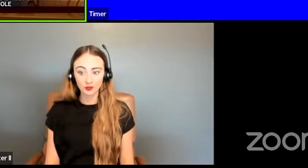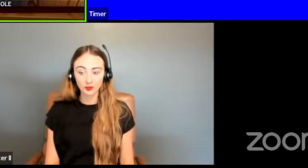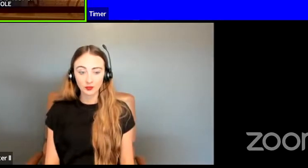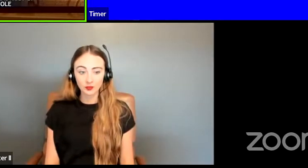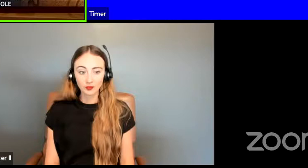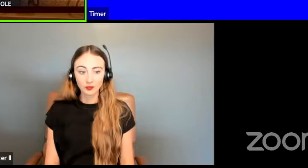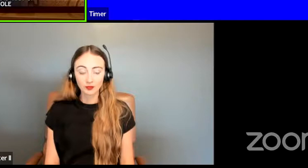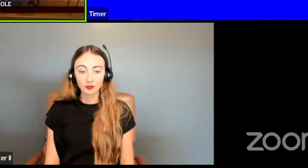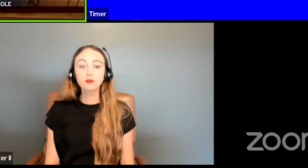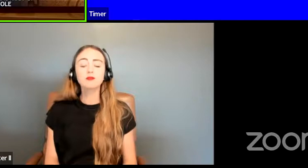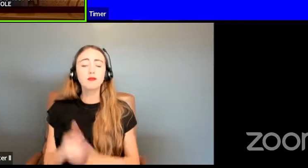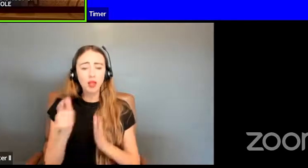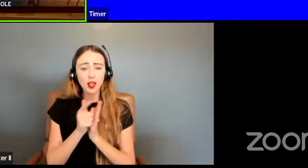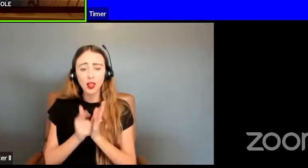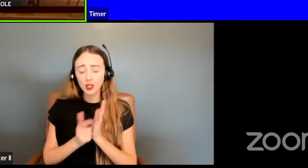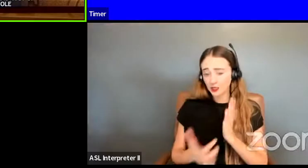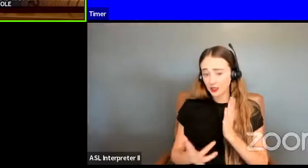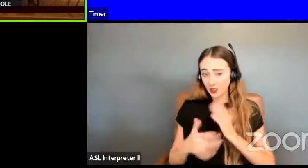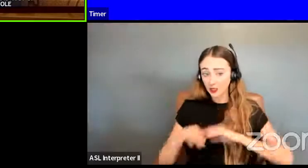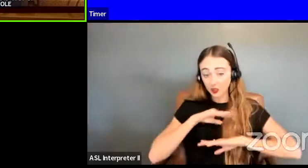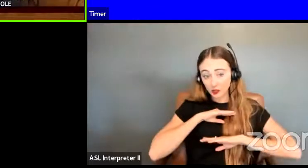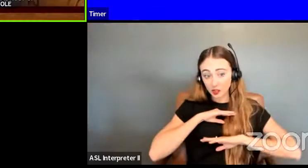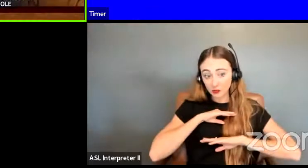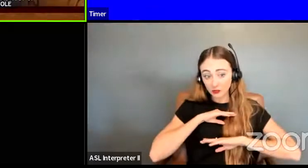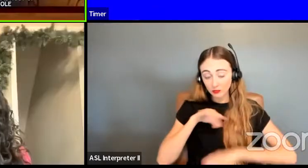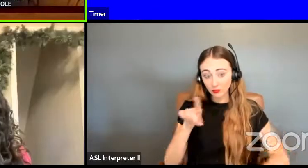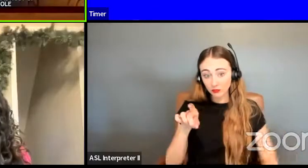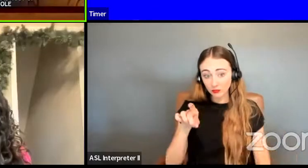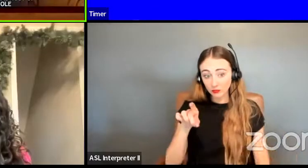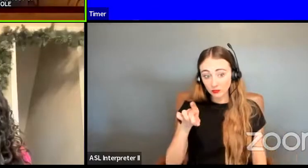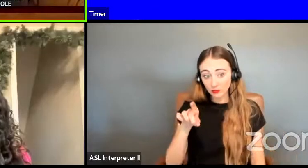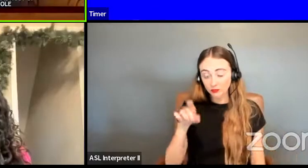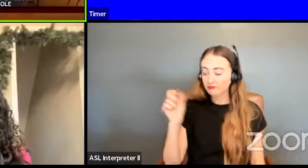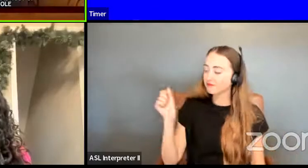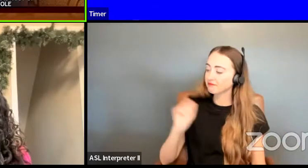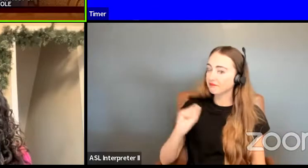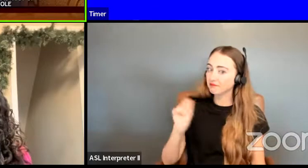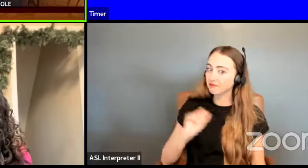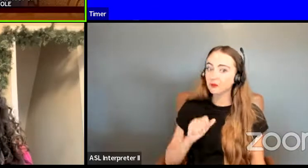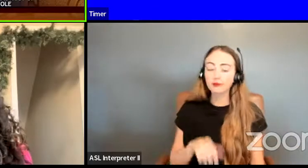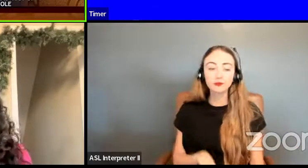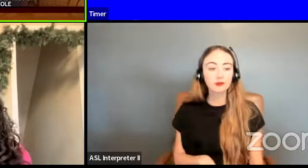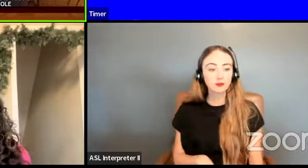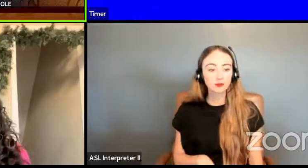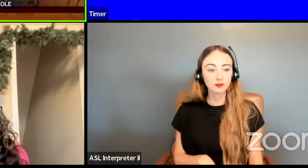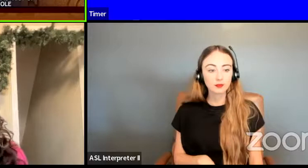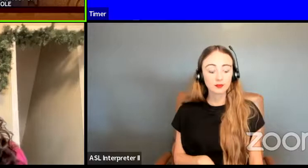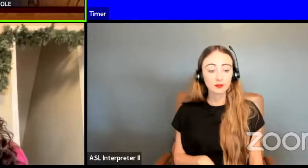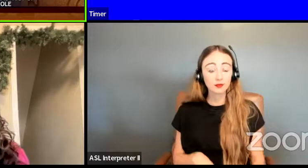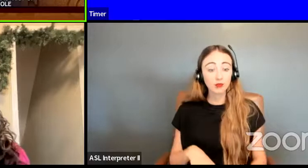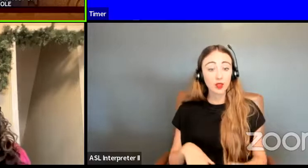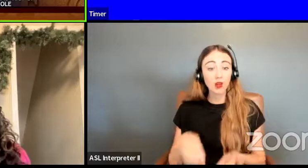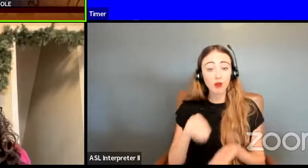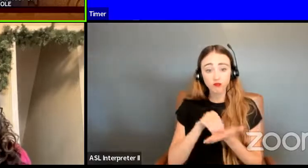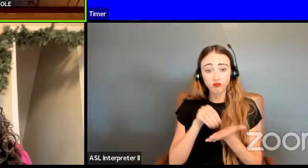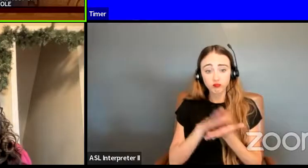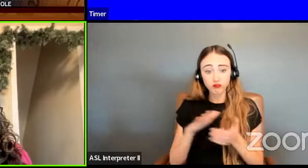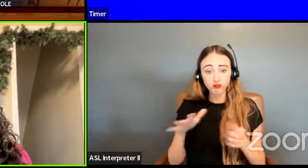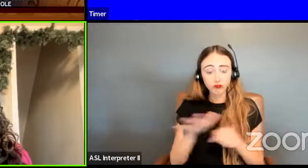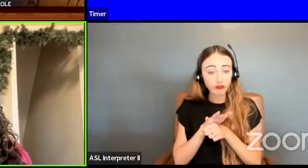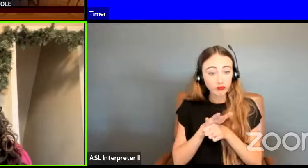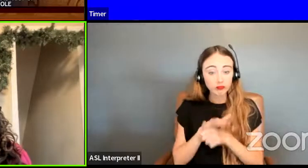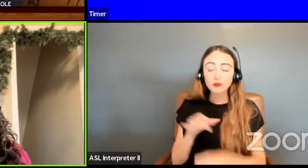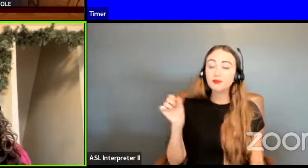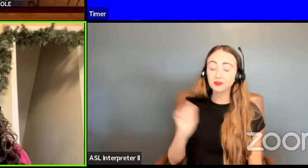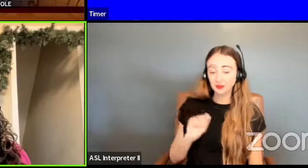Madam General Counsel, is the measure legally and technically sufficient for our consideration? Yes, it is. Madam Secretary, is the record complete? Yes, it